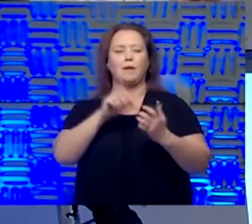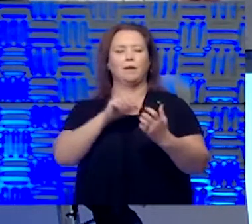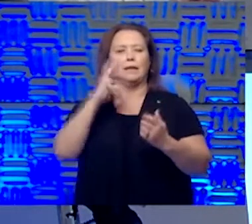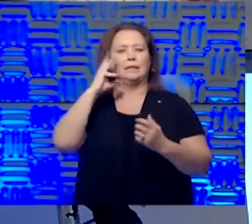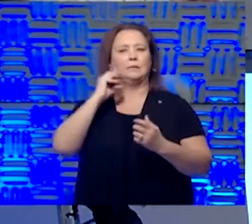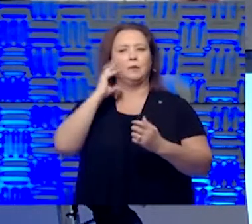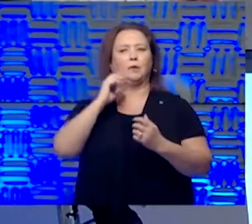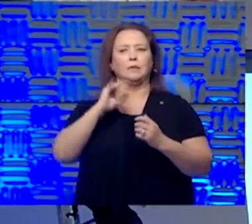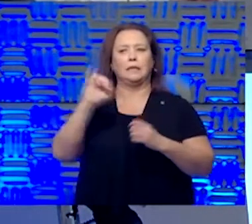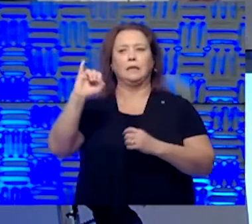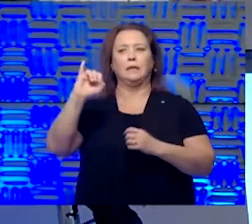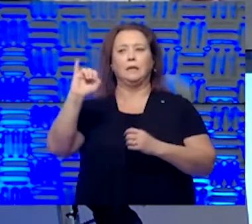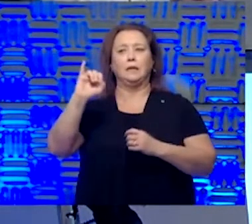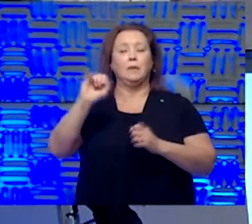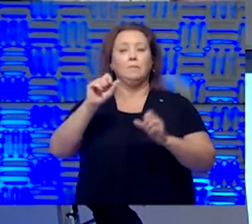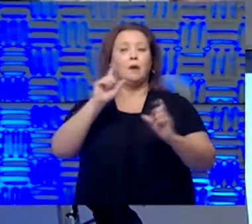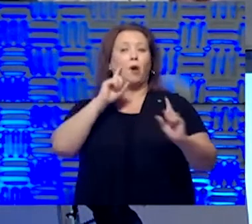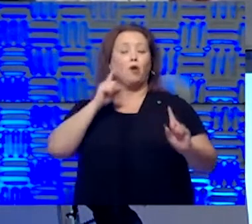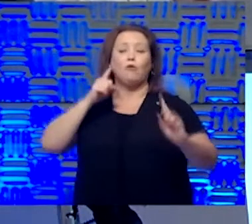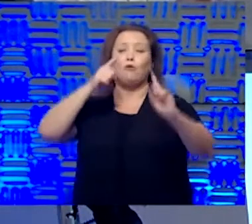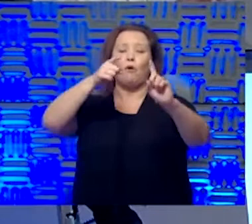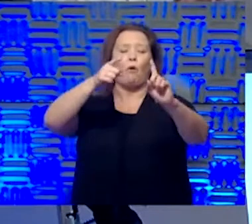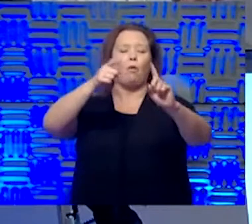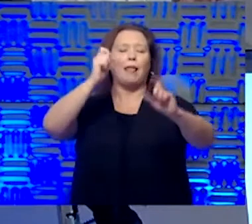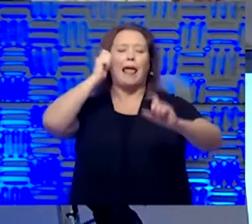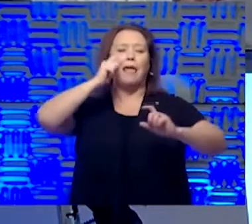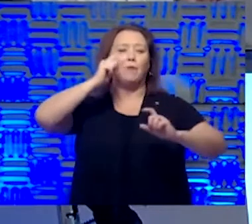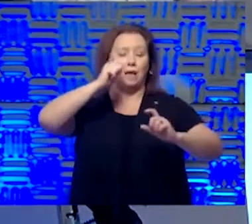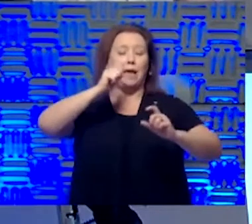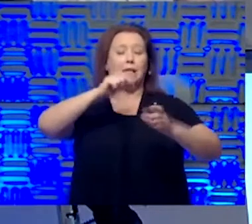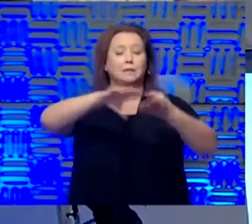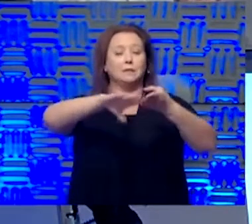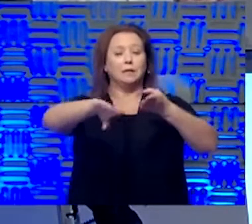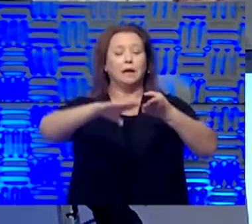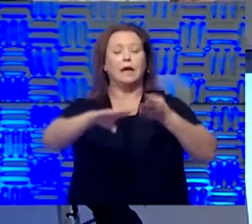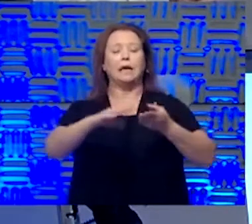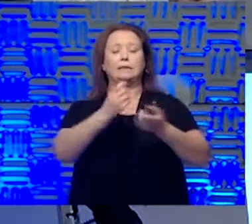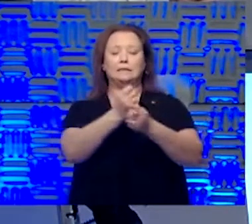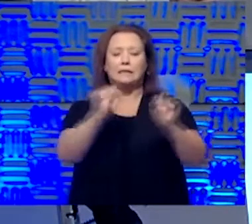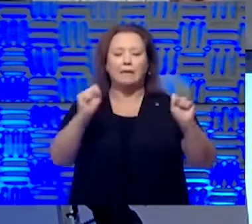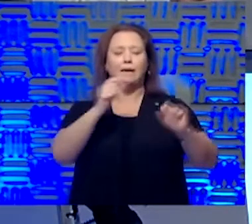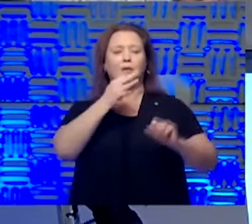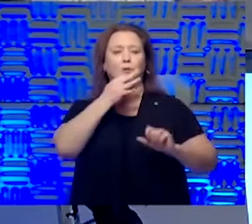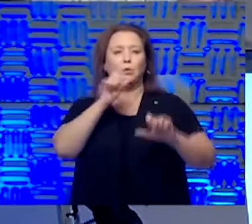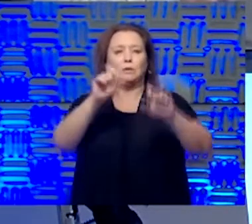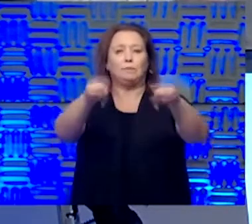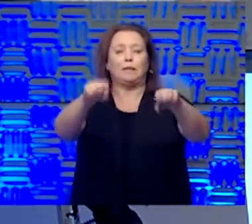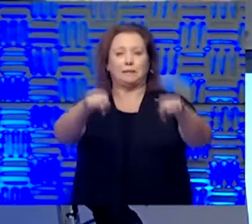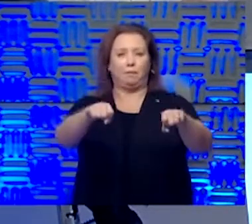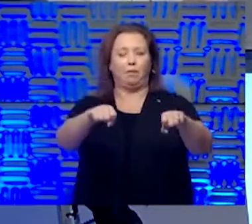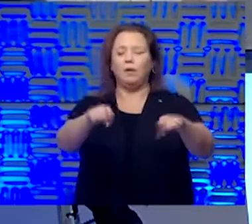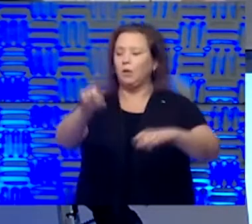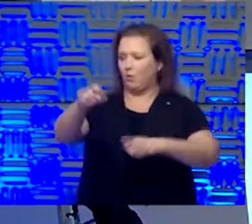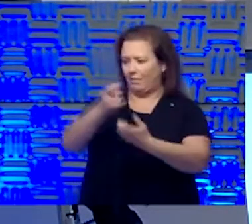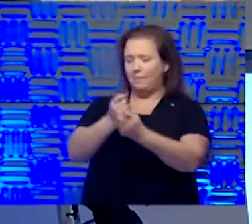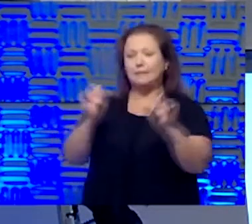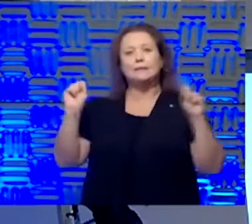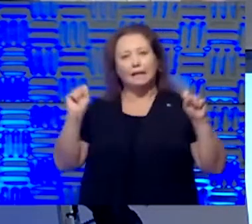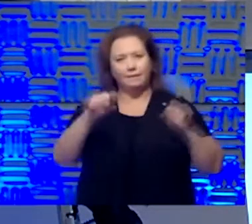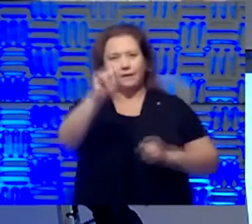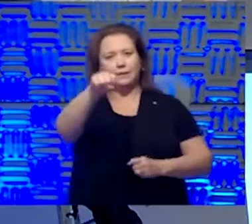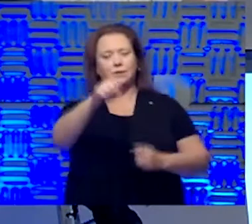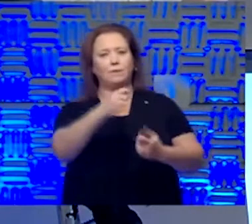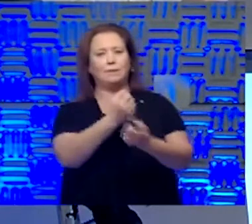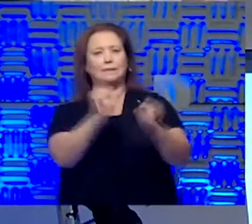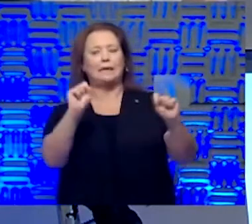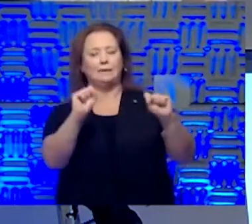that's our goal every day on every patient to get them out as soon as possible. Right. And as safely as possible. I mean, that's what you're saying. We have to be safe, and we have to be soon.